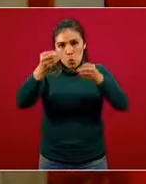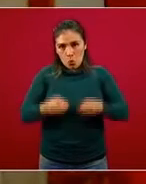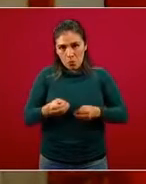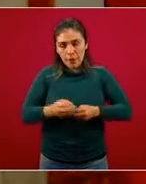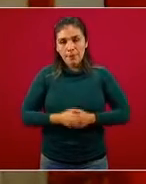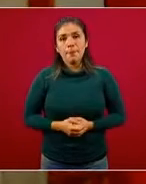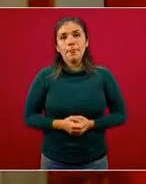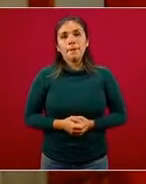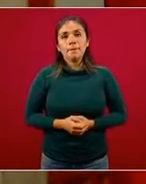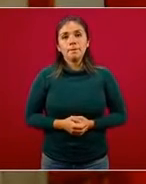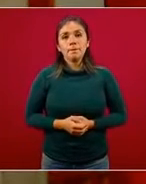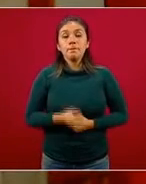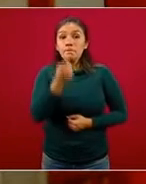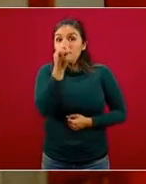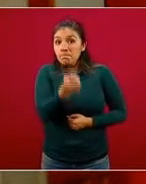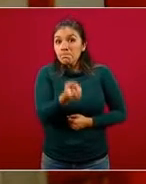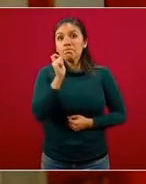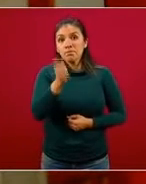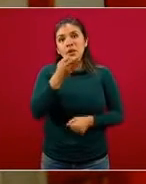33% currently.